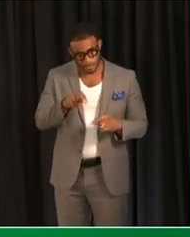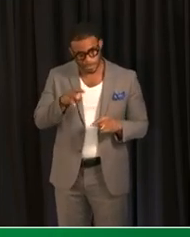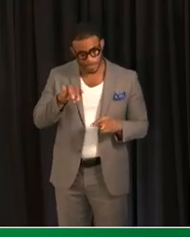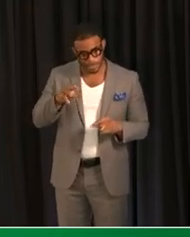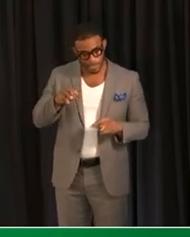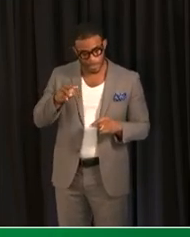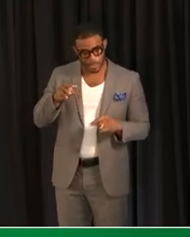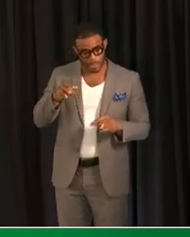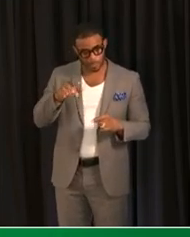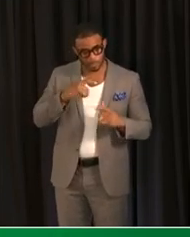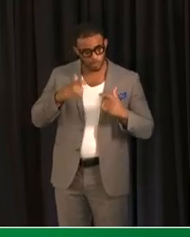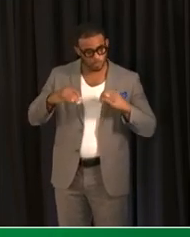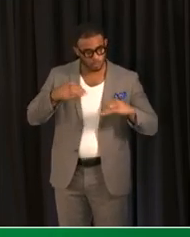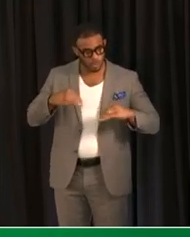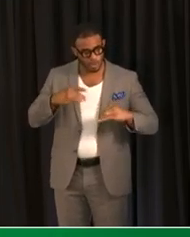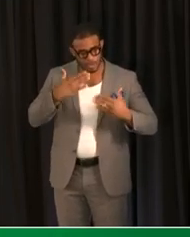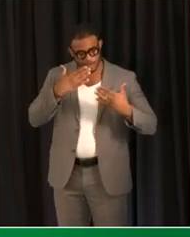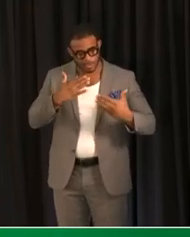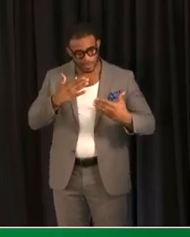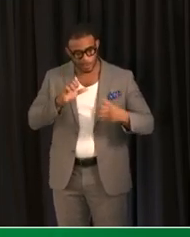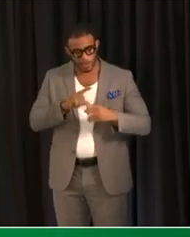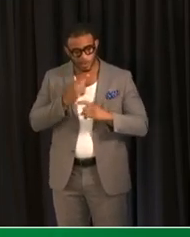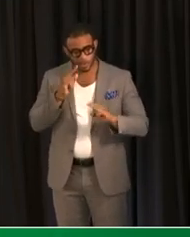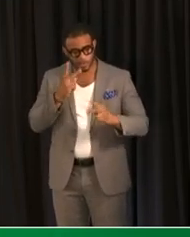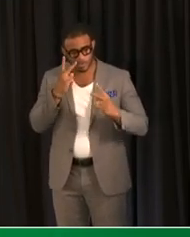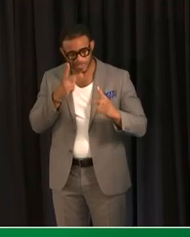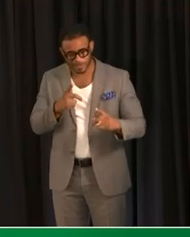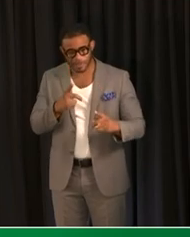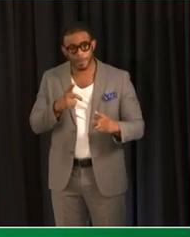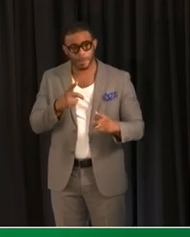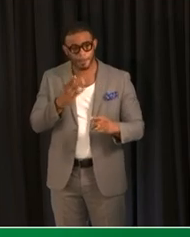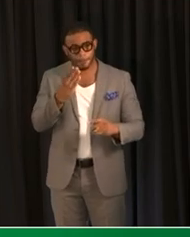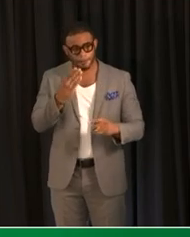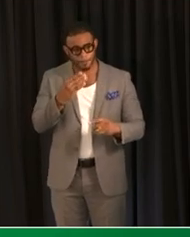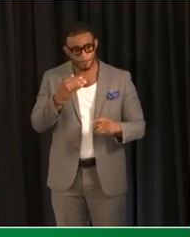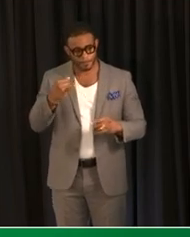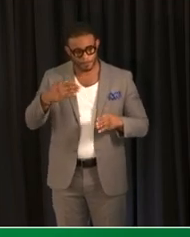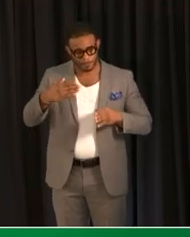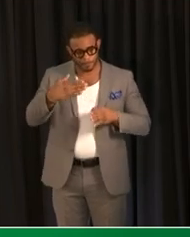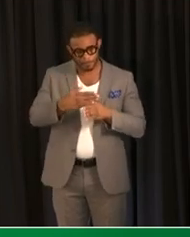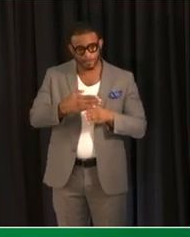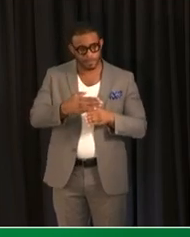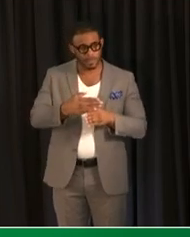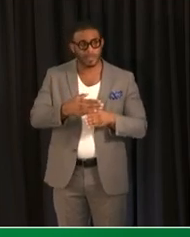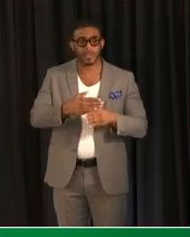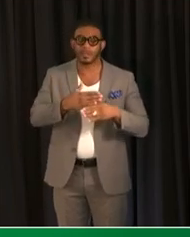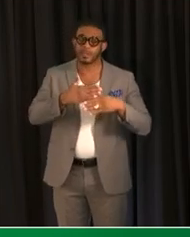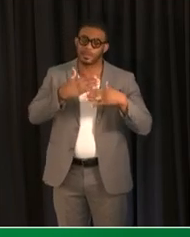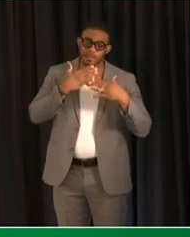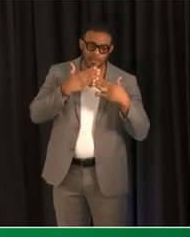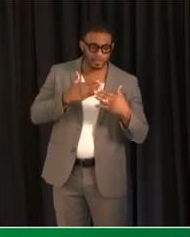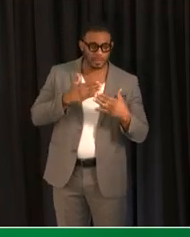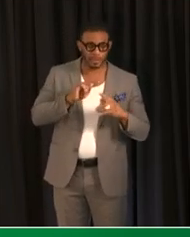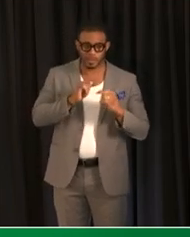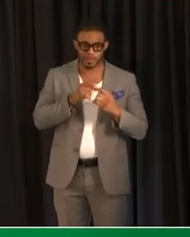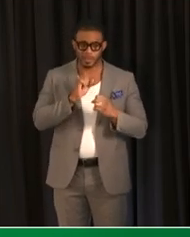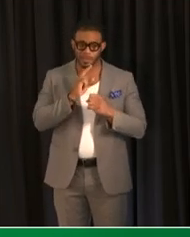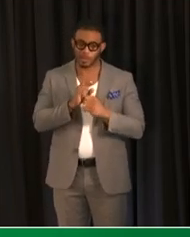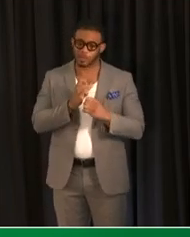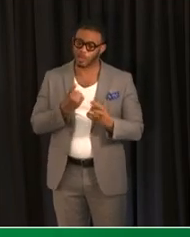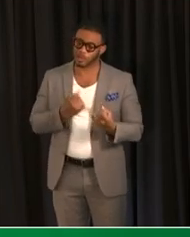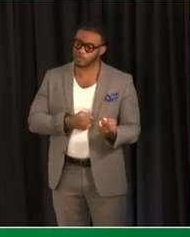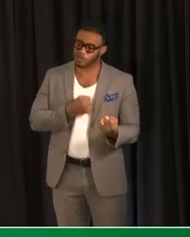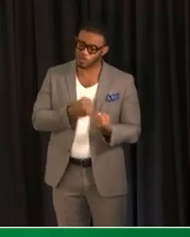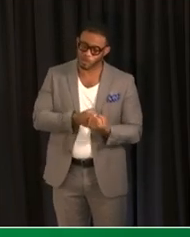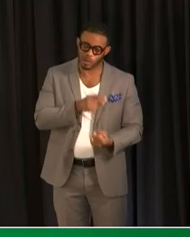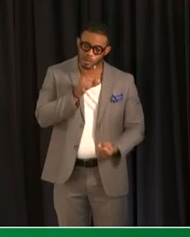Am Supermarket. We're going to make sure that we come see you. The great workers that you talked about, your teammates, we'll make sure we